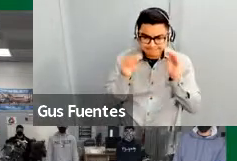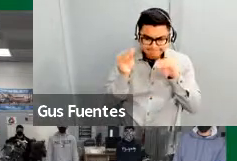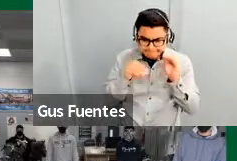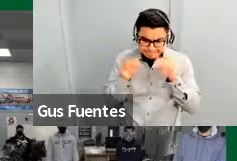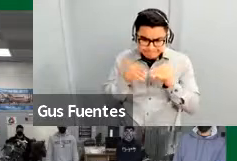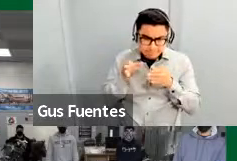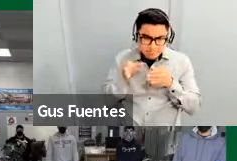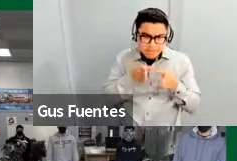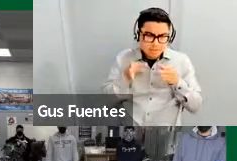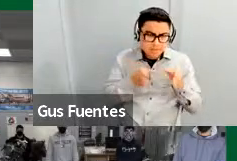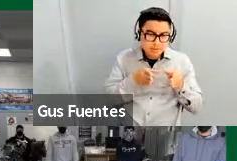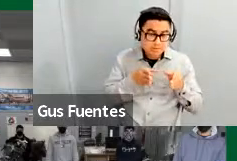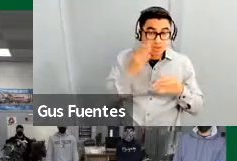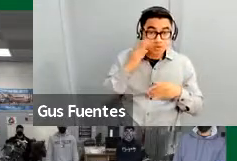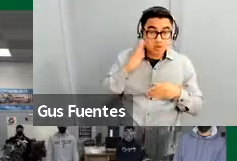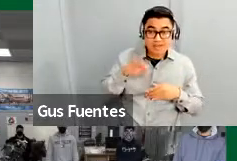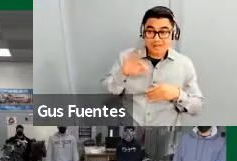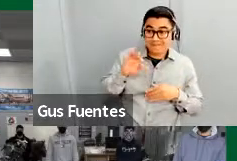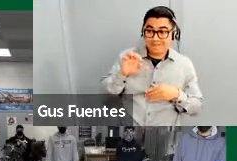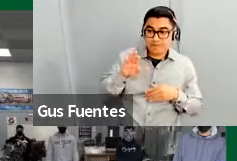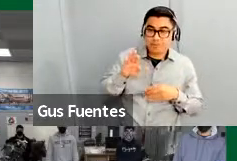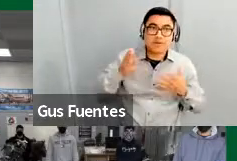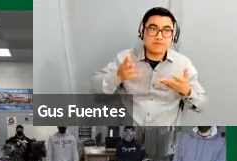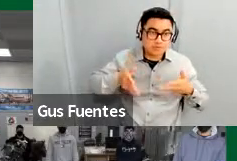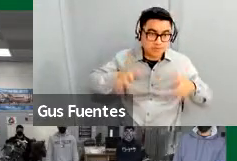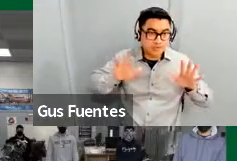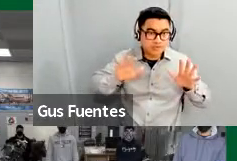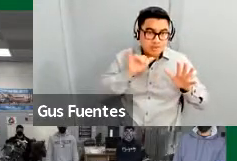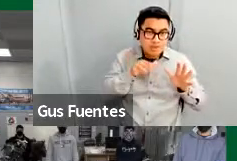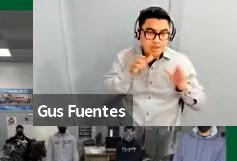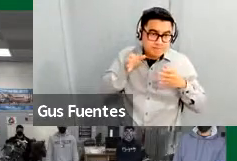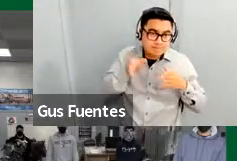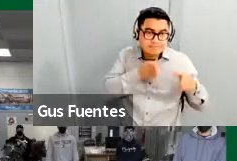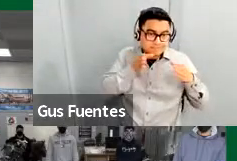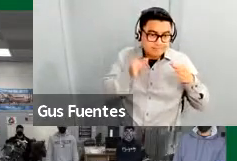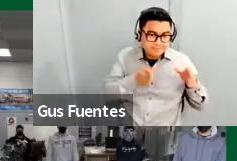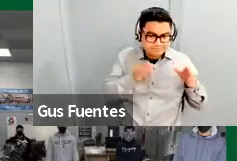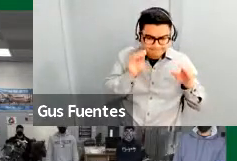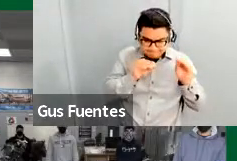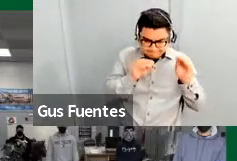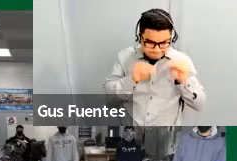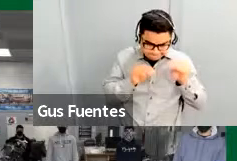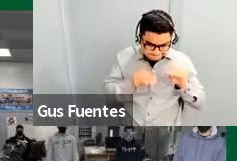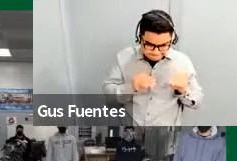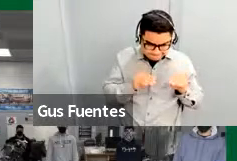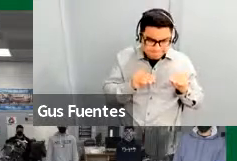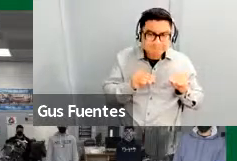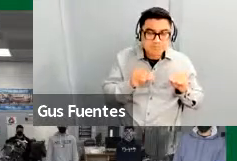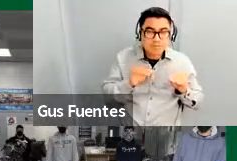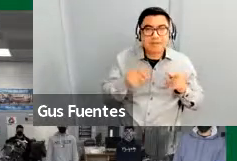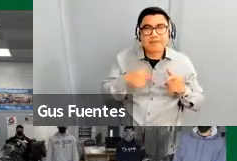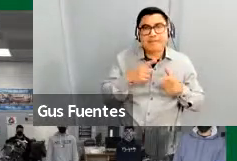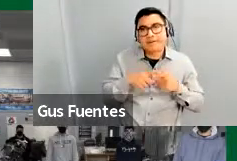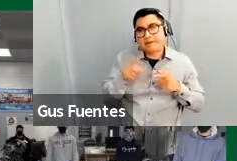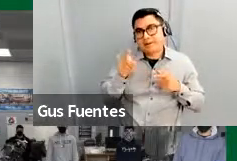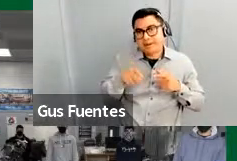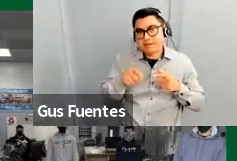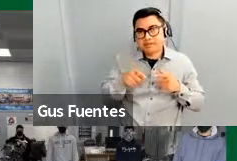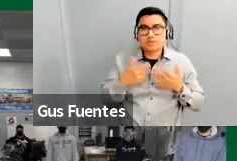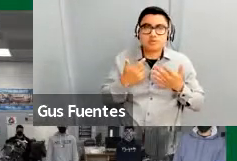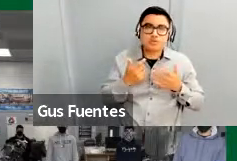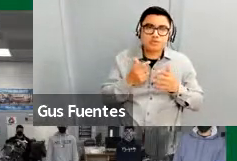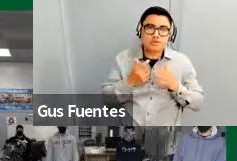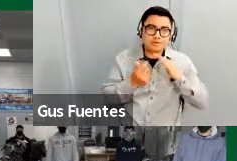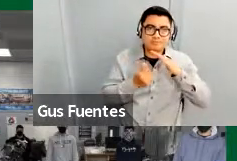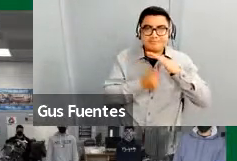in February, we had finished that process, and then we had to move to our shelter-in-place order. So